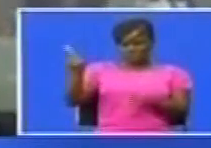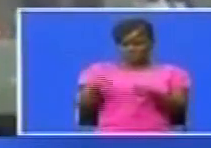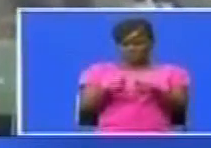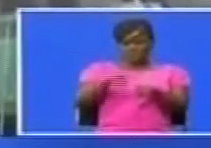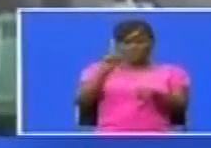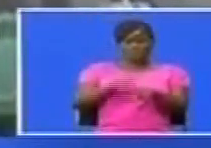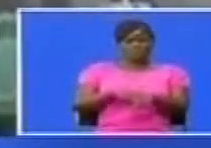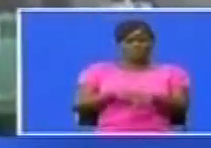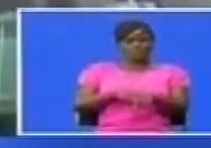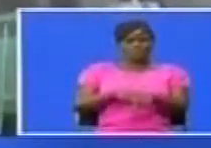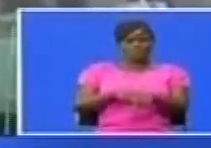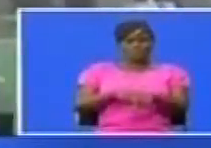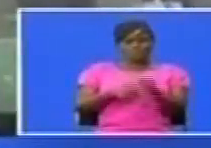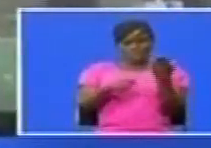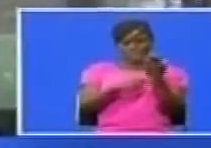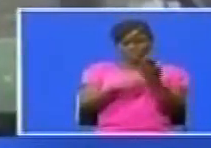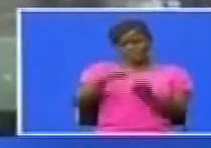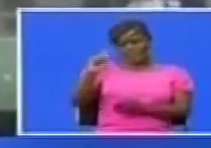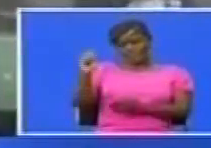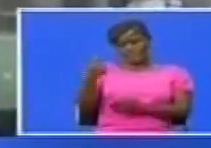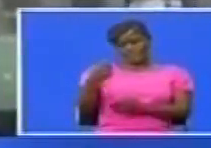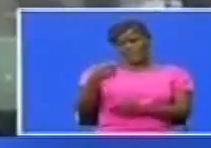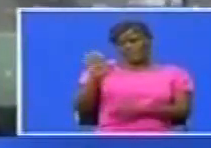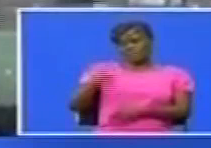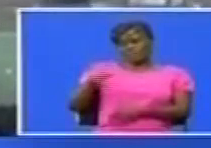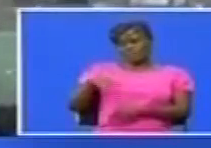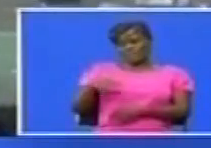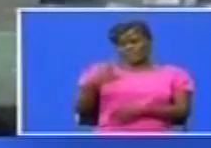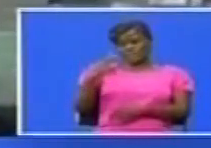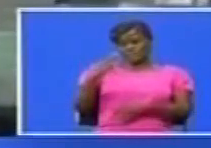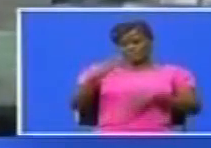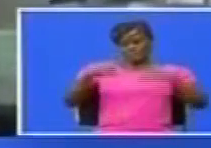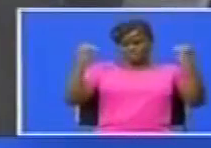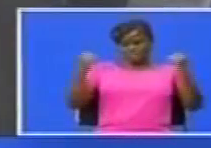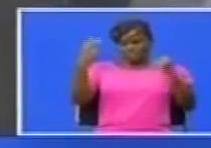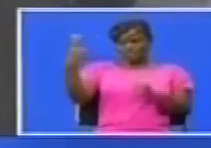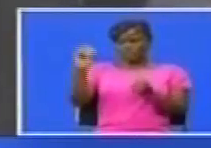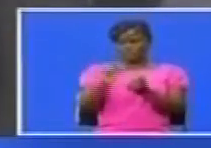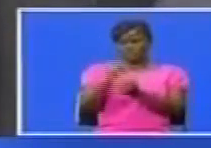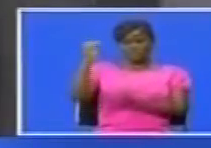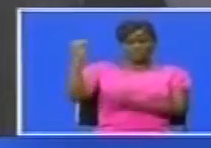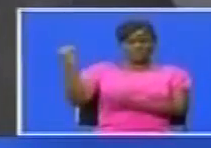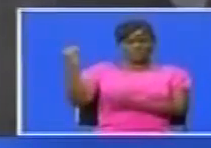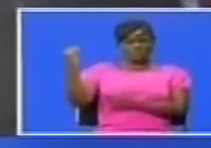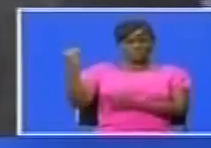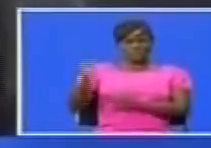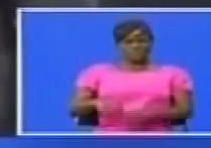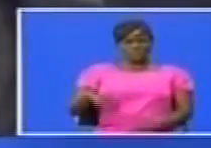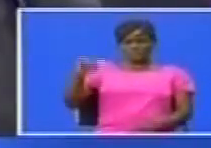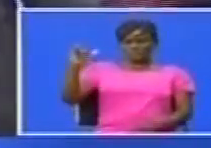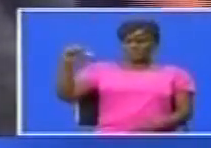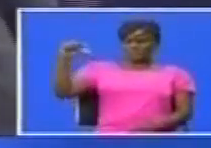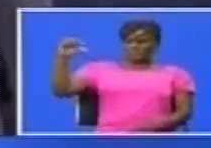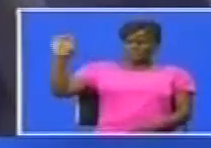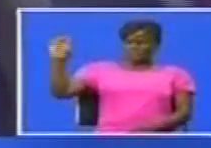Vivian Cheruiyot were named the Kenyan Male and Female Athletes of the Year 2015. Julius Yego, it is a